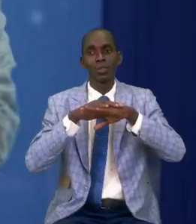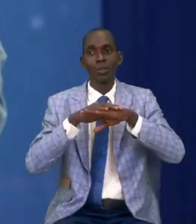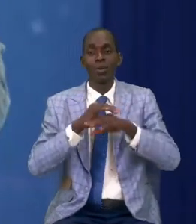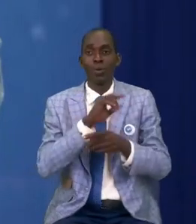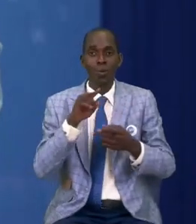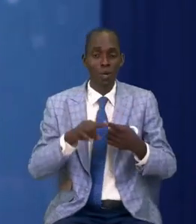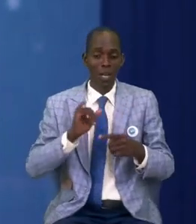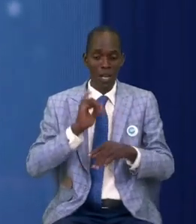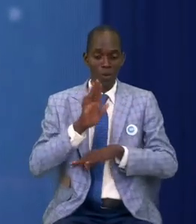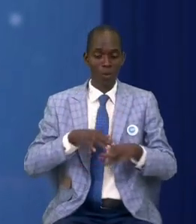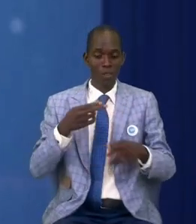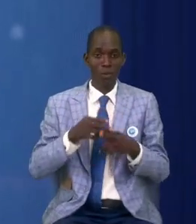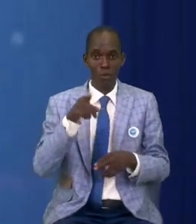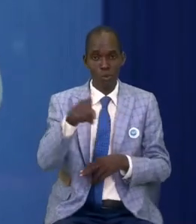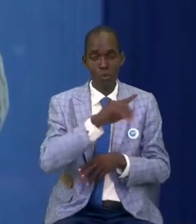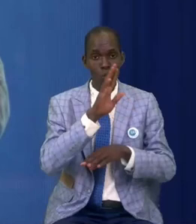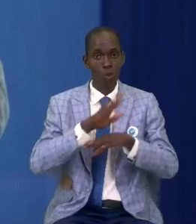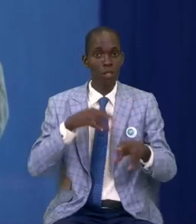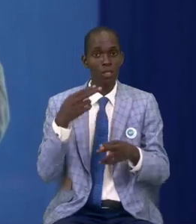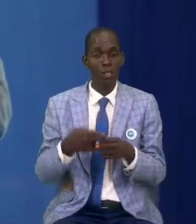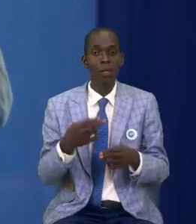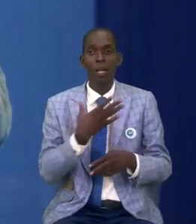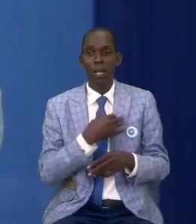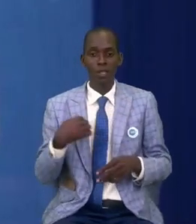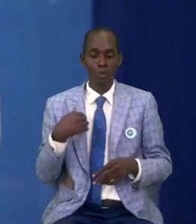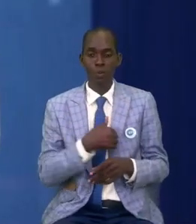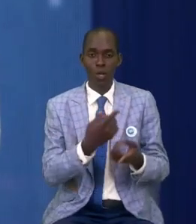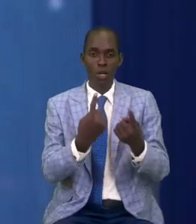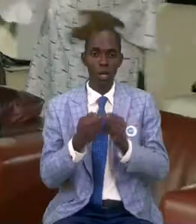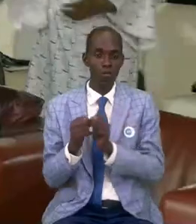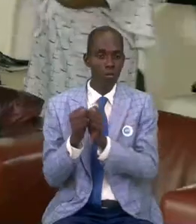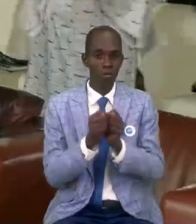together in the unity of faith, explosion of miracle.